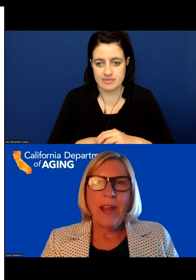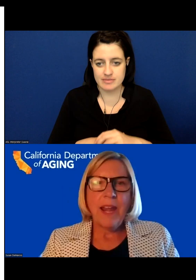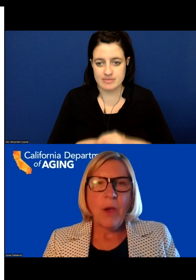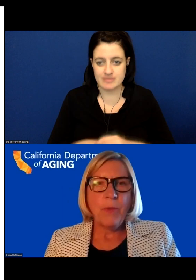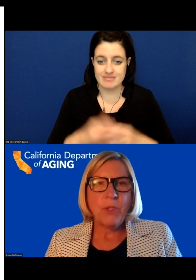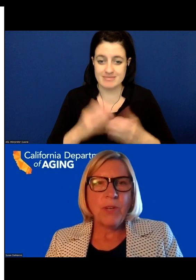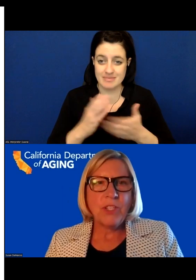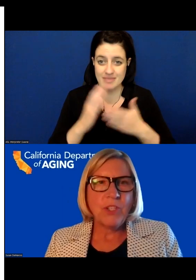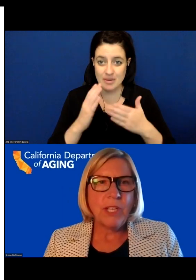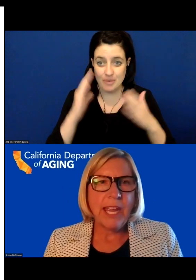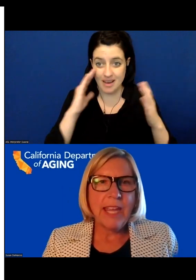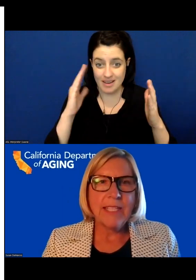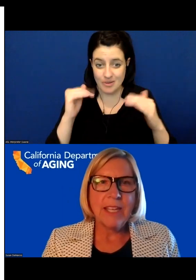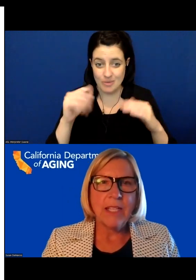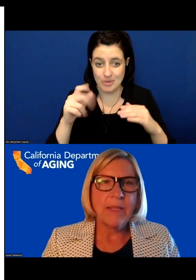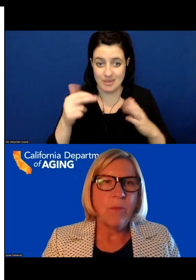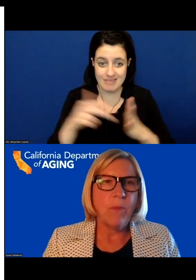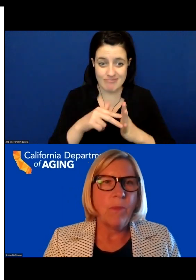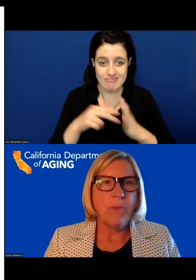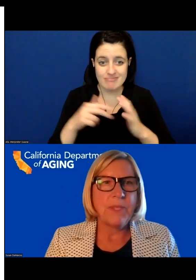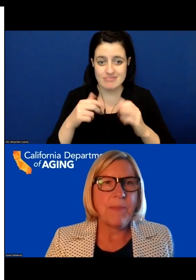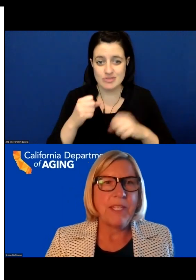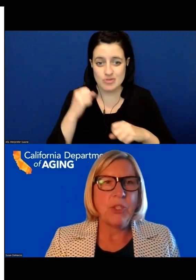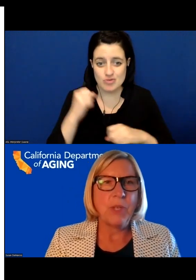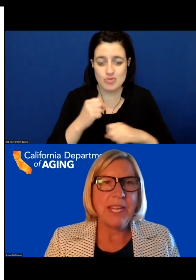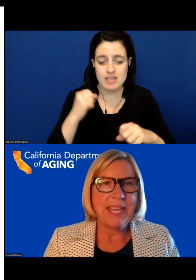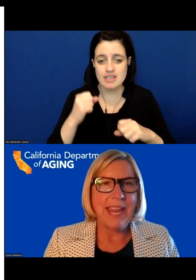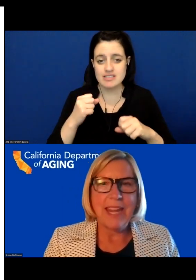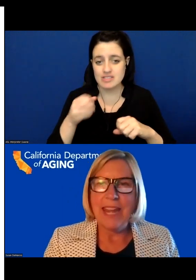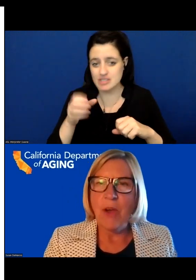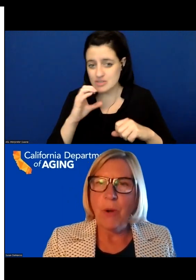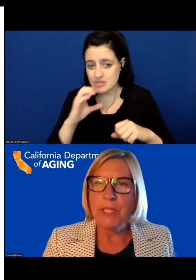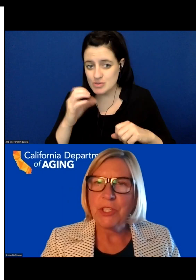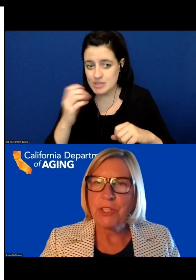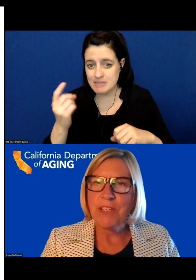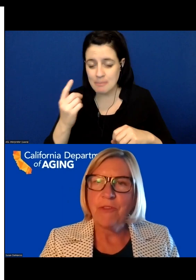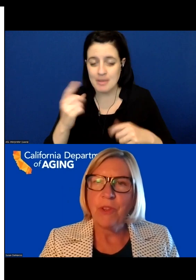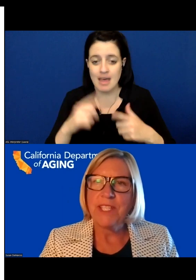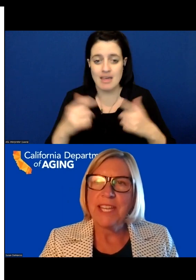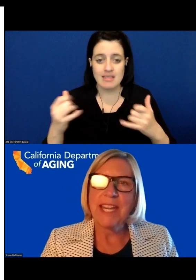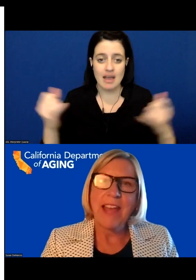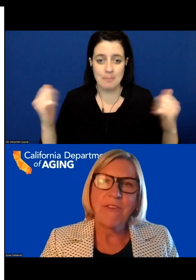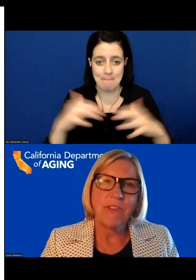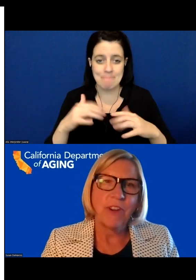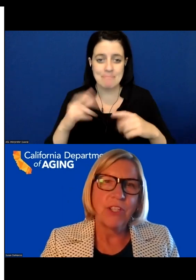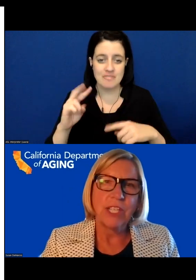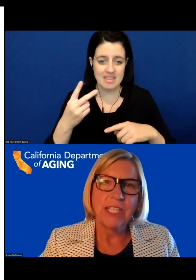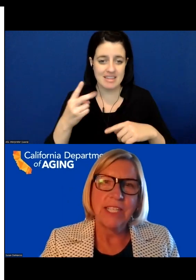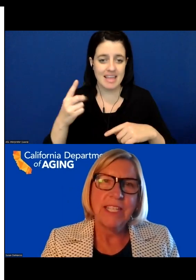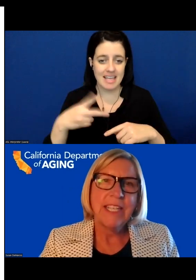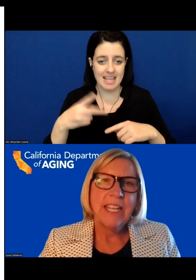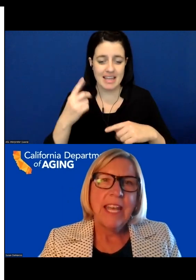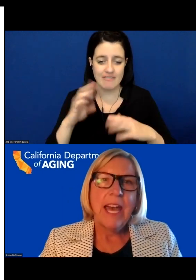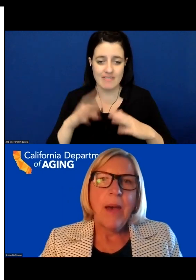All right, I hope you stretched your legs and got something to drink. And now we're returning for the second half of our